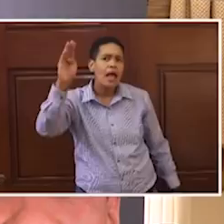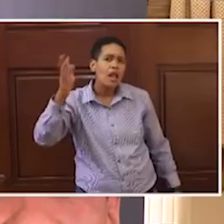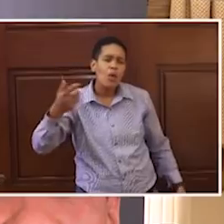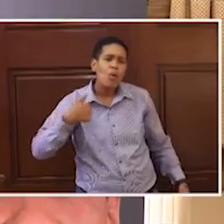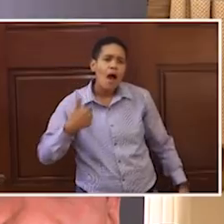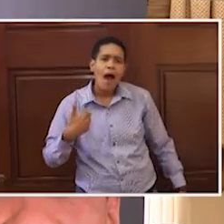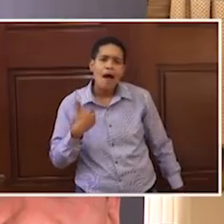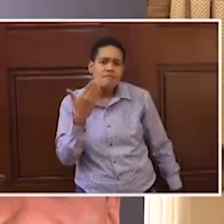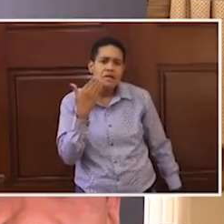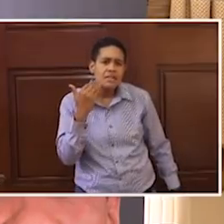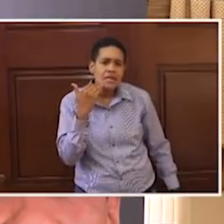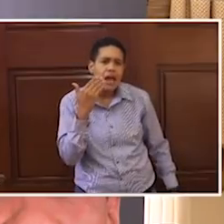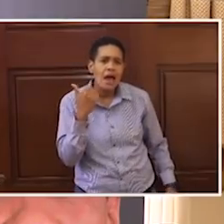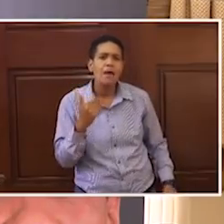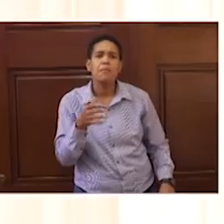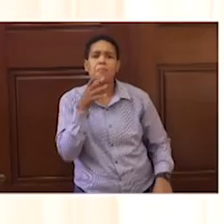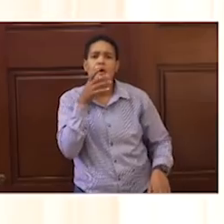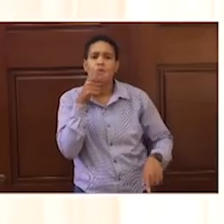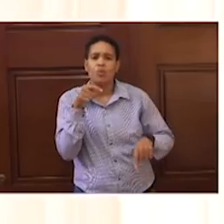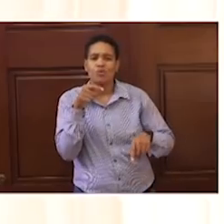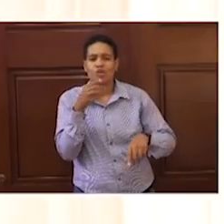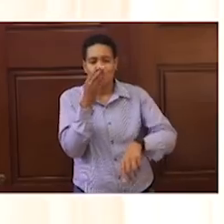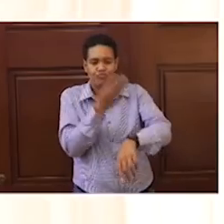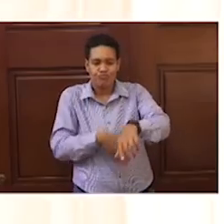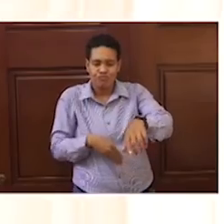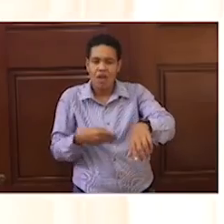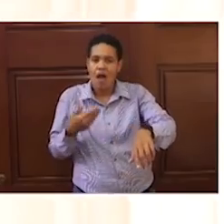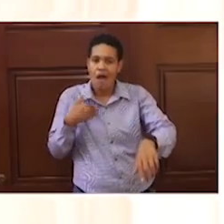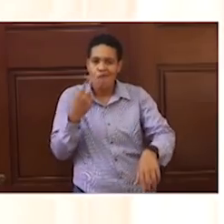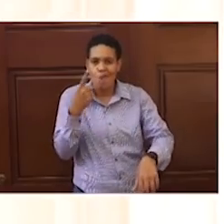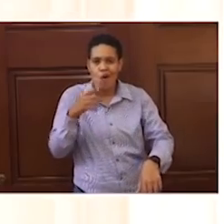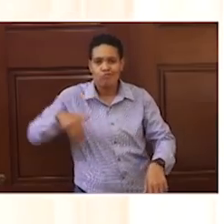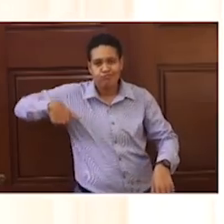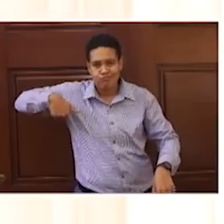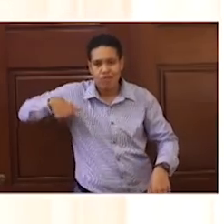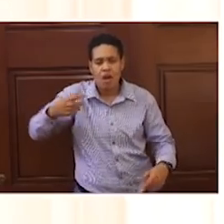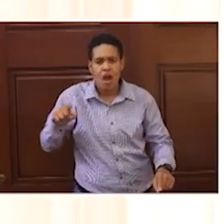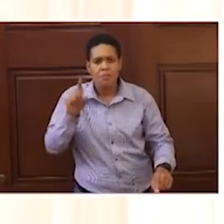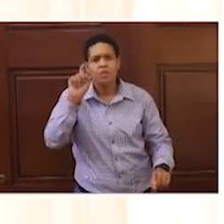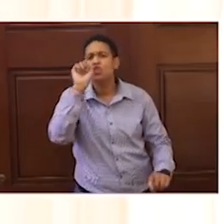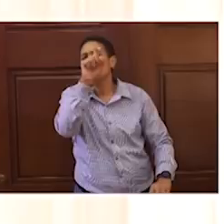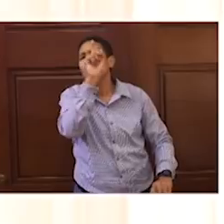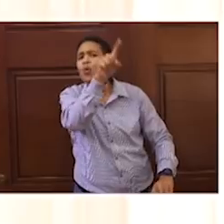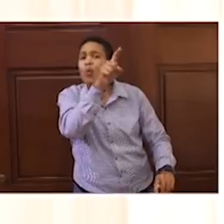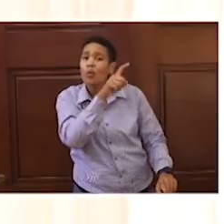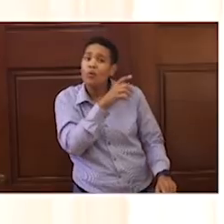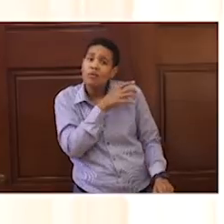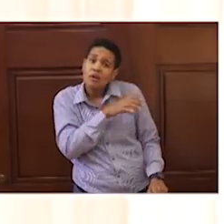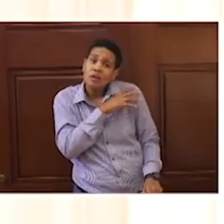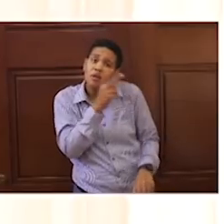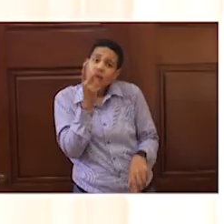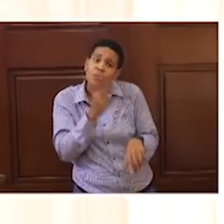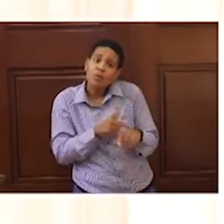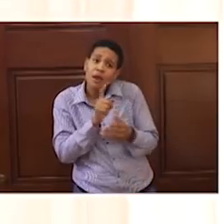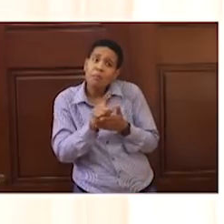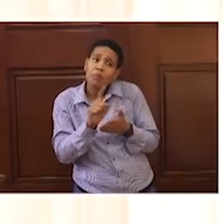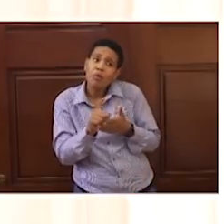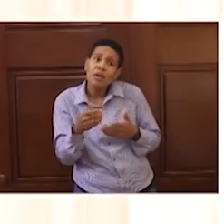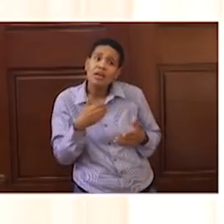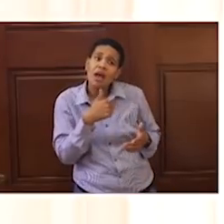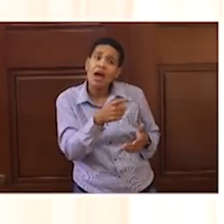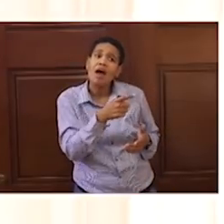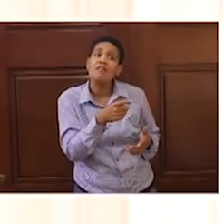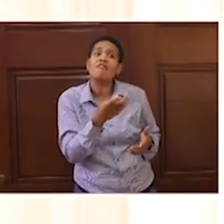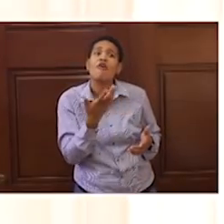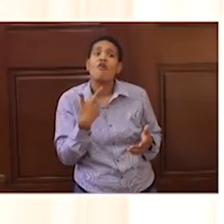a diabetic amputated mother. That's how she writes it. She needs to go to the clinic 2 times a week to have her wounds